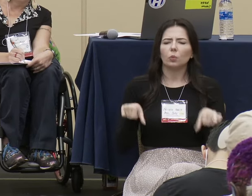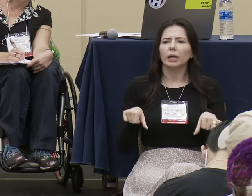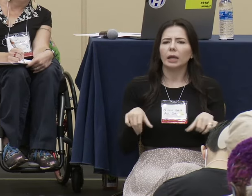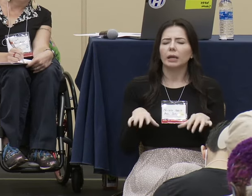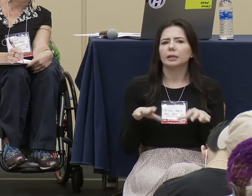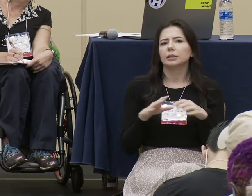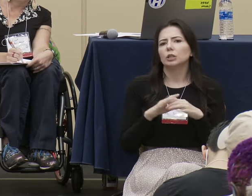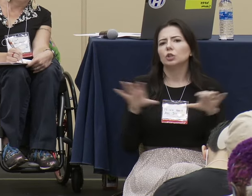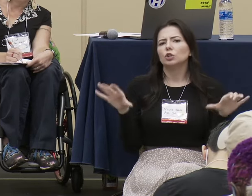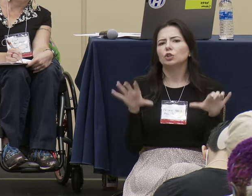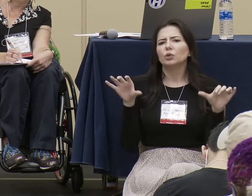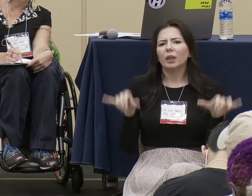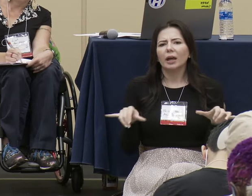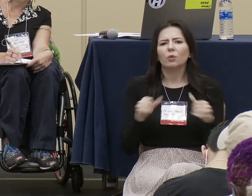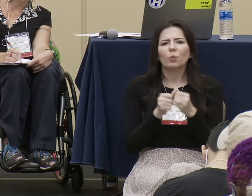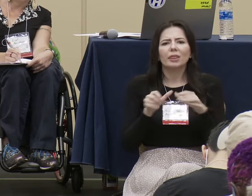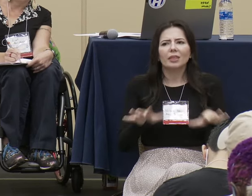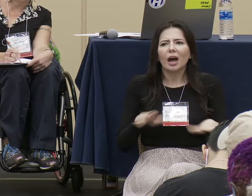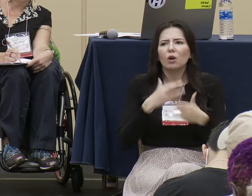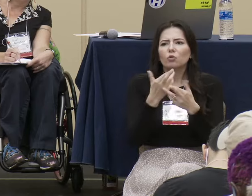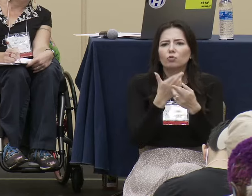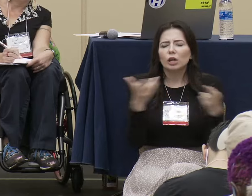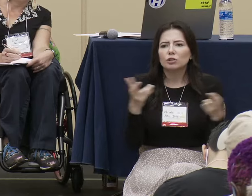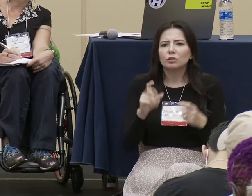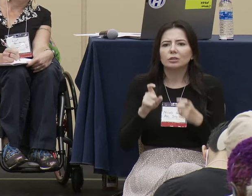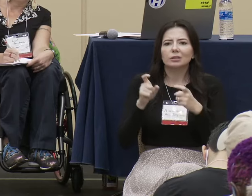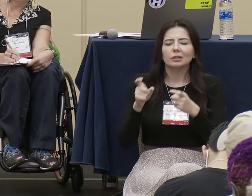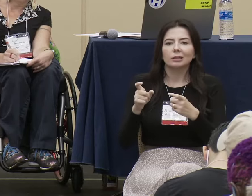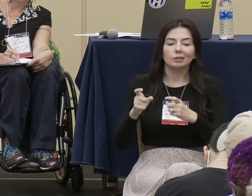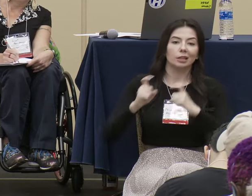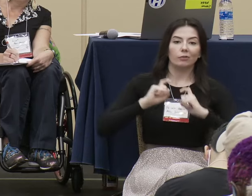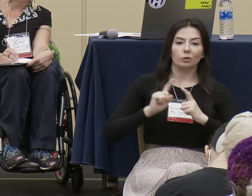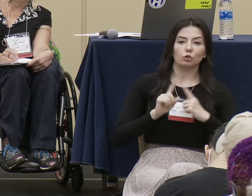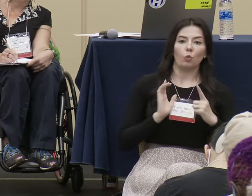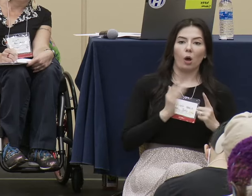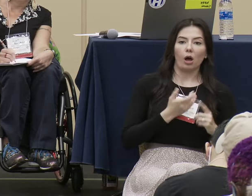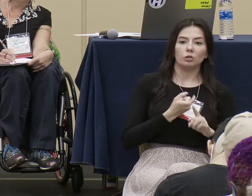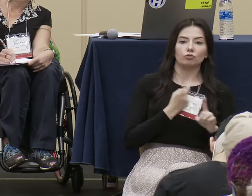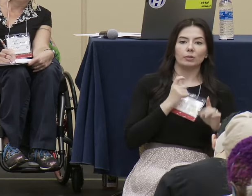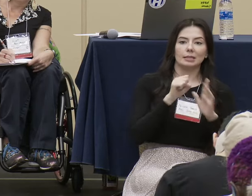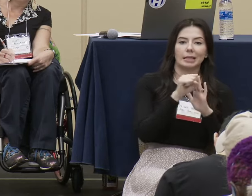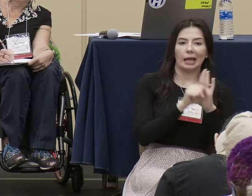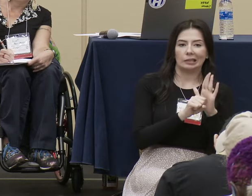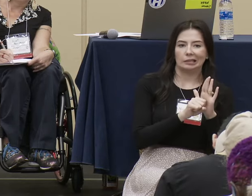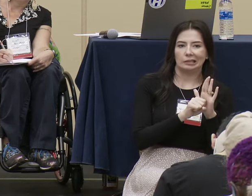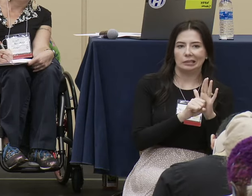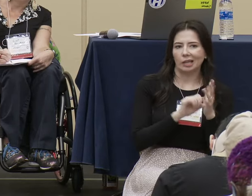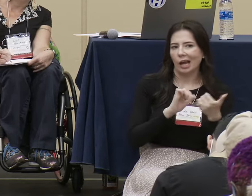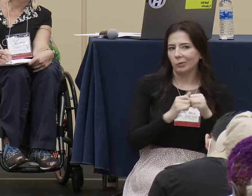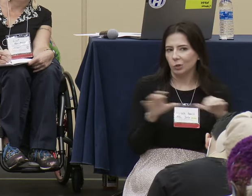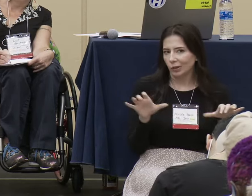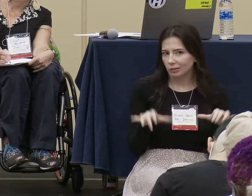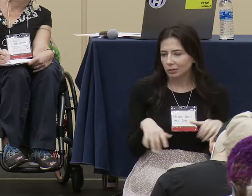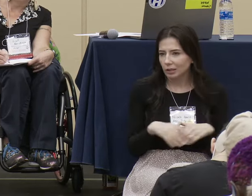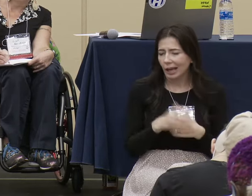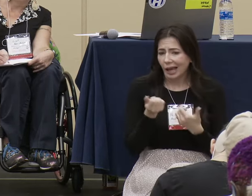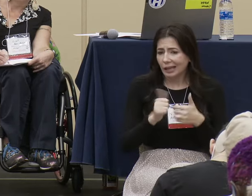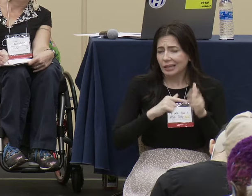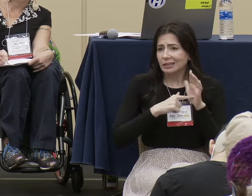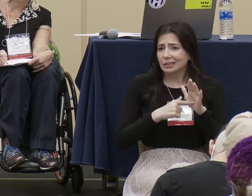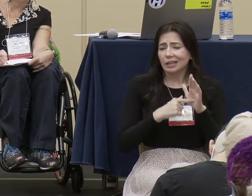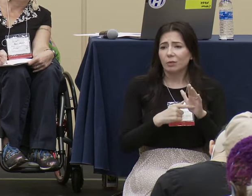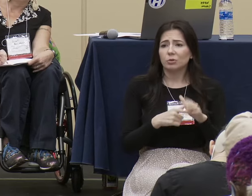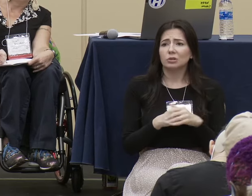that without resources given by the state, and any examples, especially